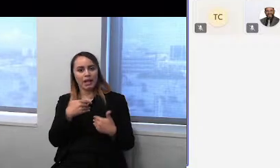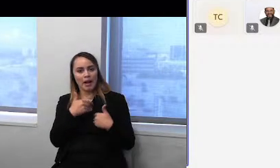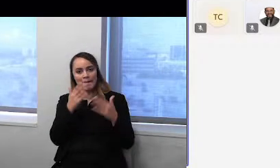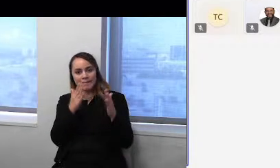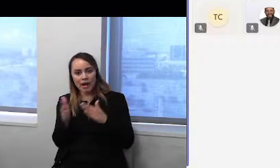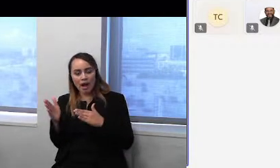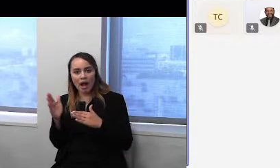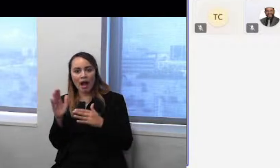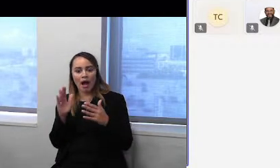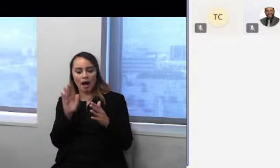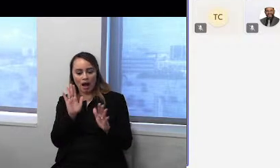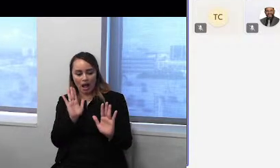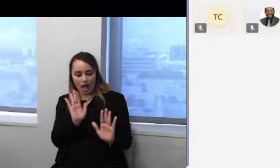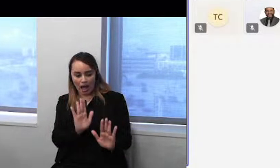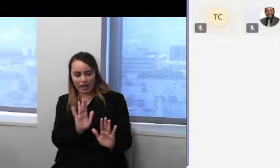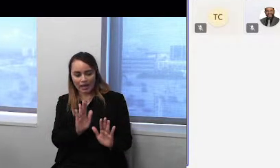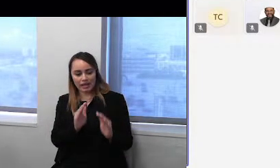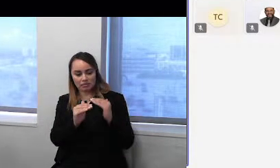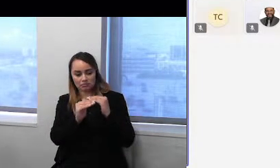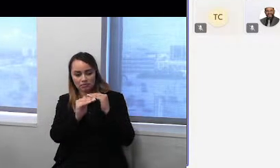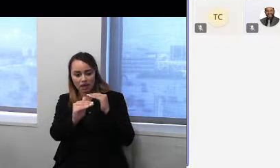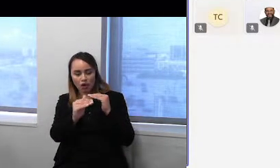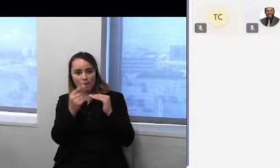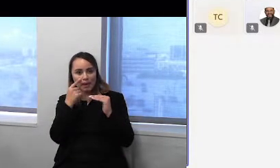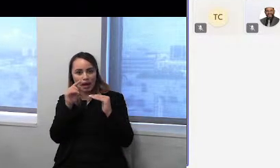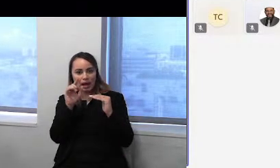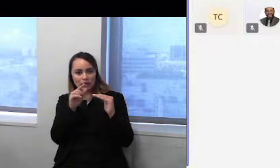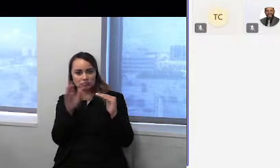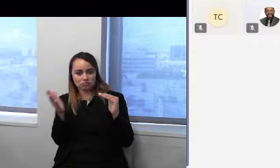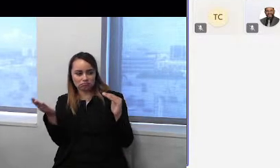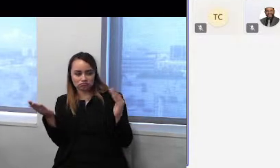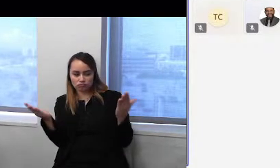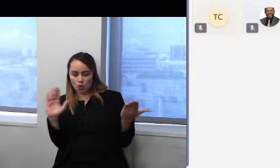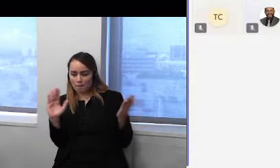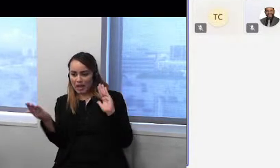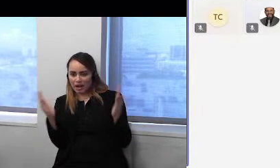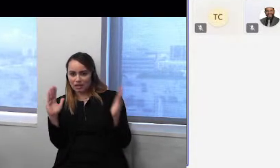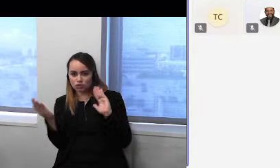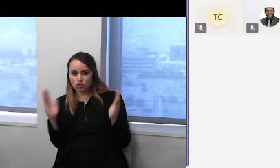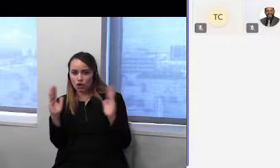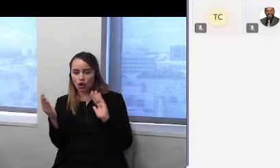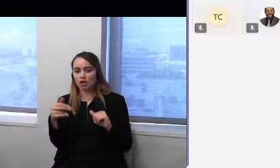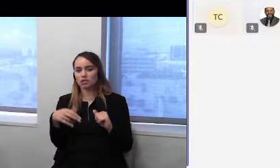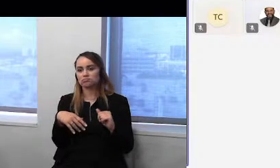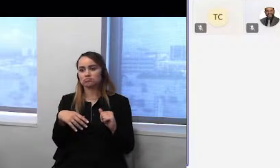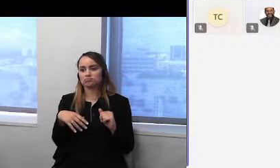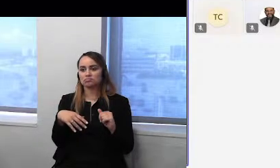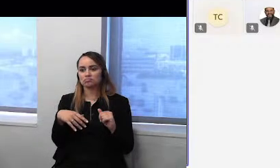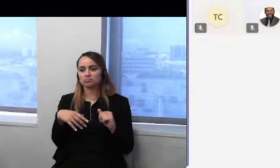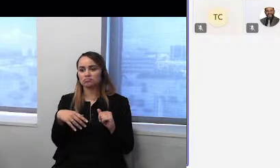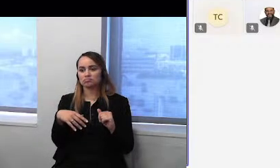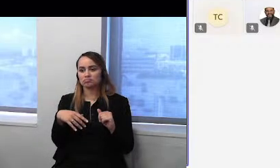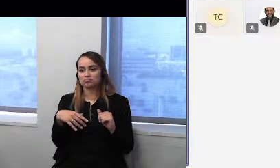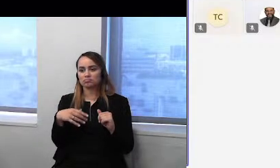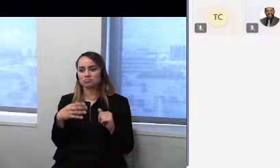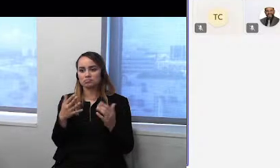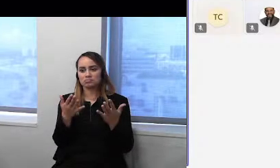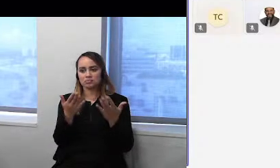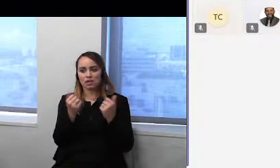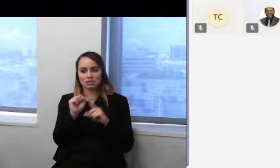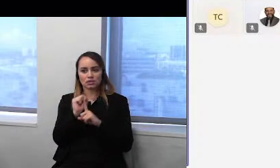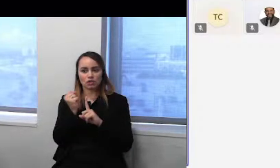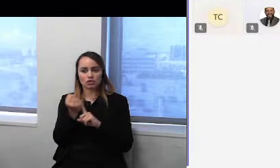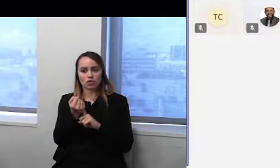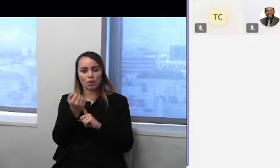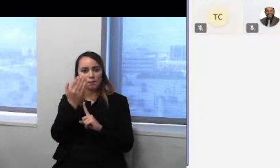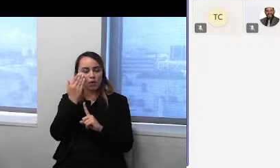the framework for those comparisons. And maybe I was overly optimistic about the situation because now you're saying there was not an actual plan.